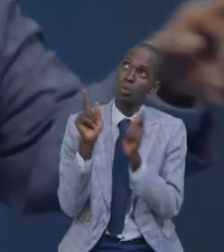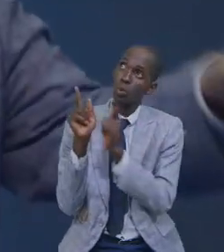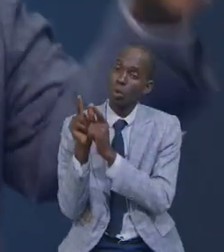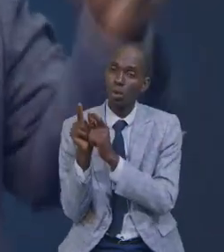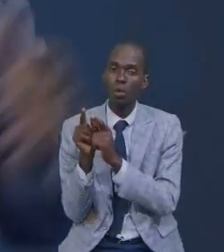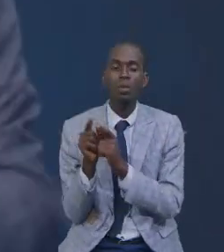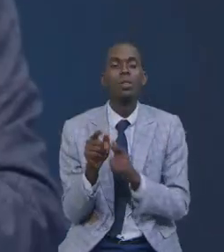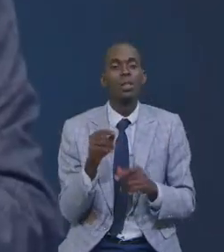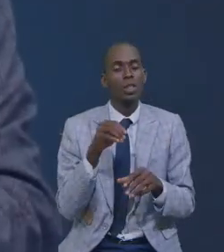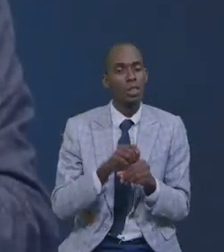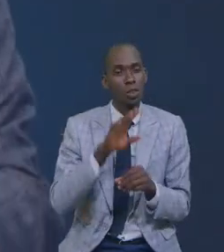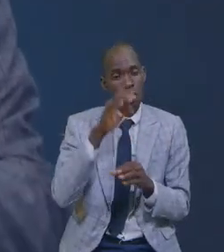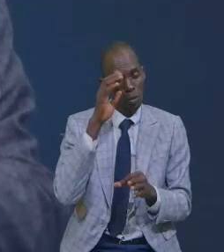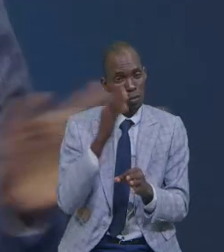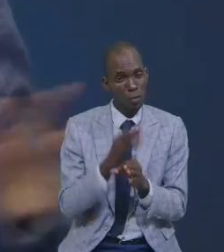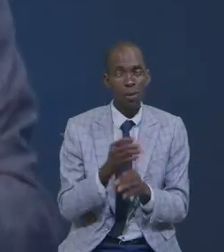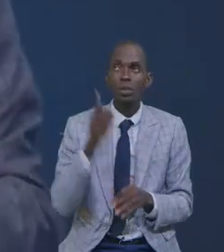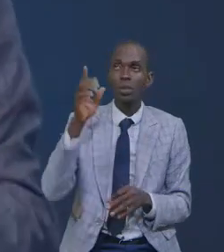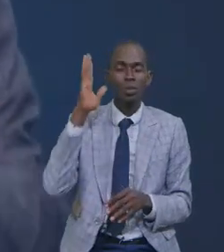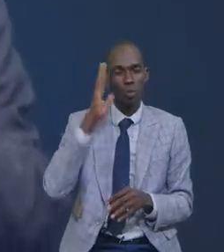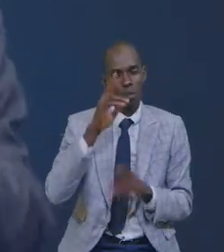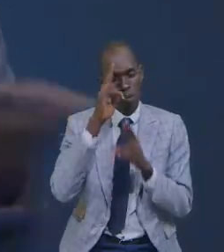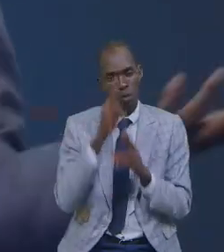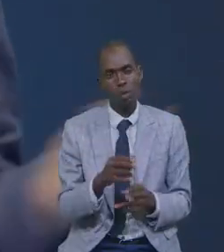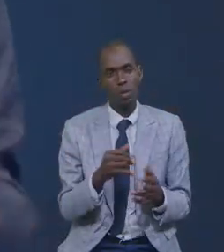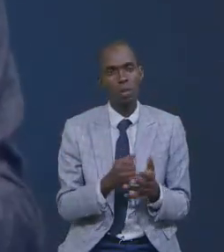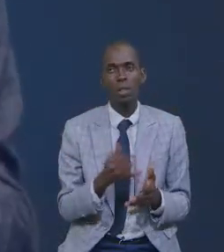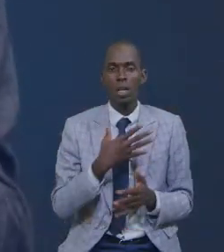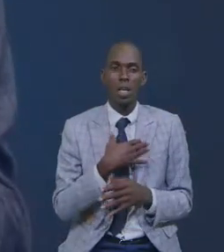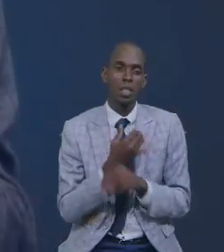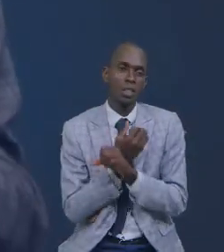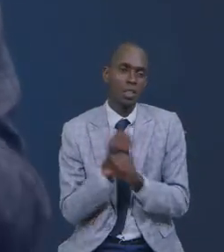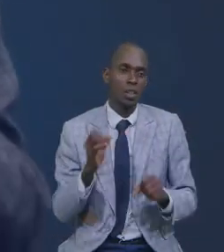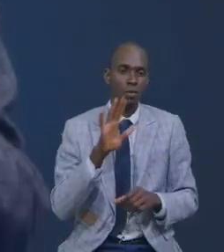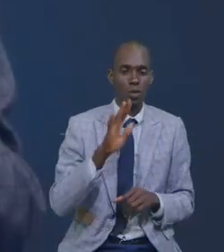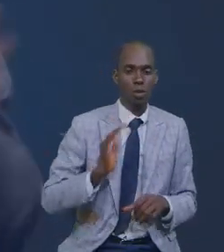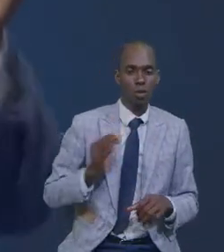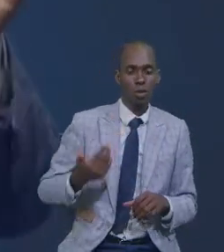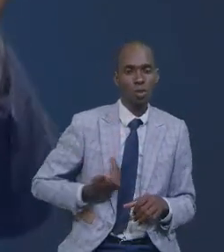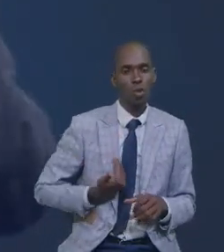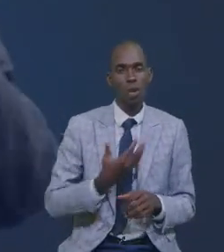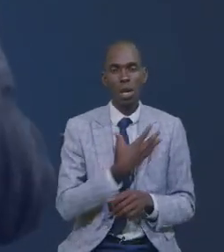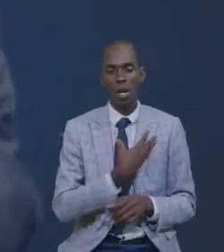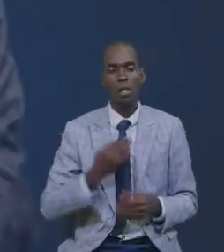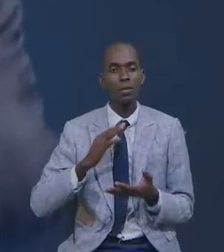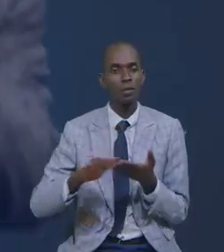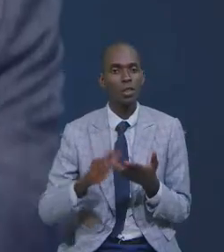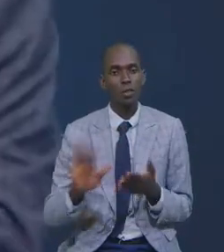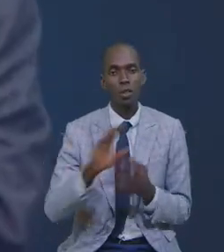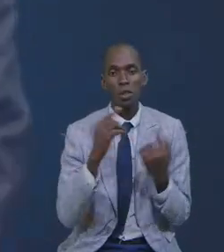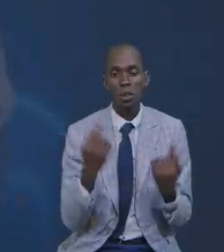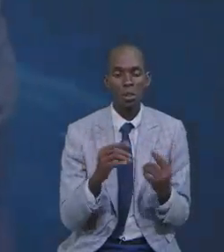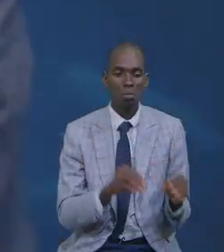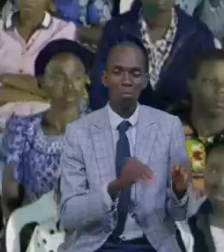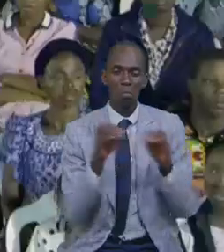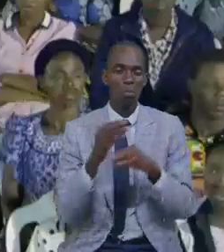your faith, and he will save your soul, forgive your sin, and set you completely free.